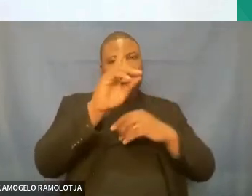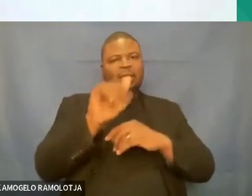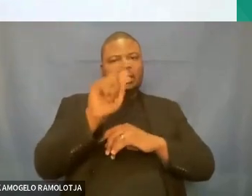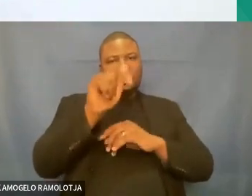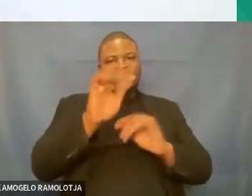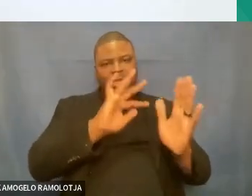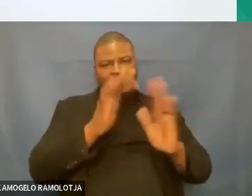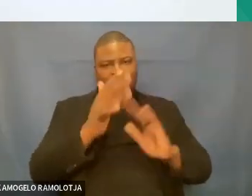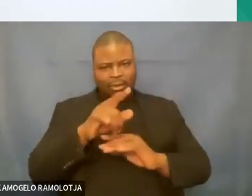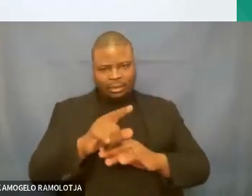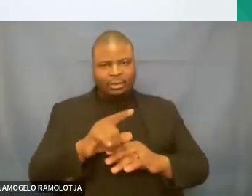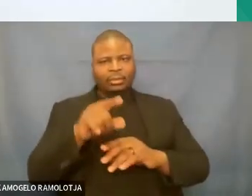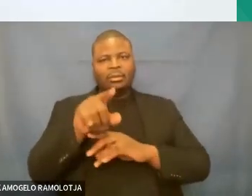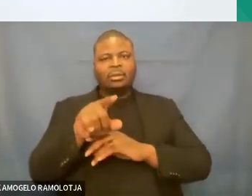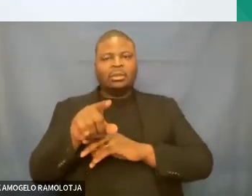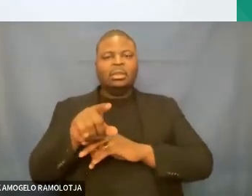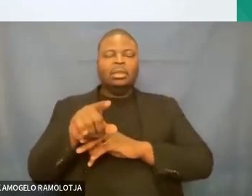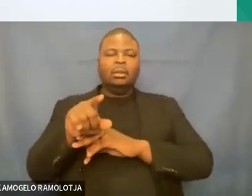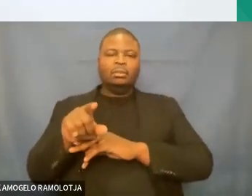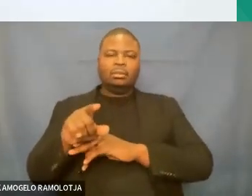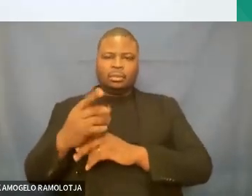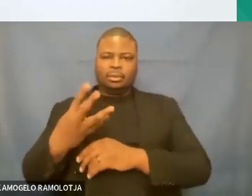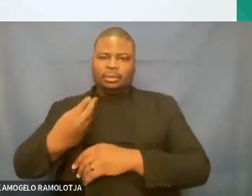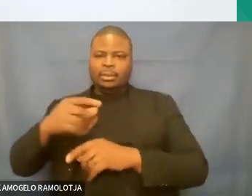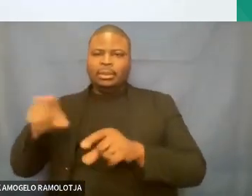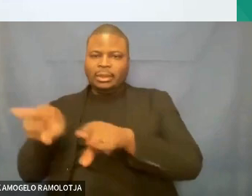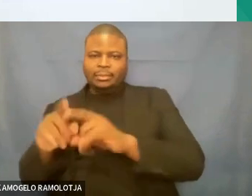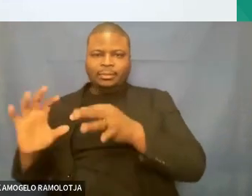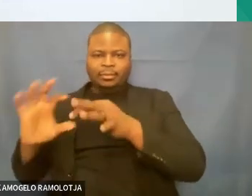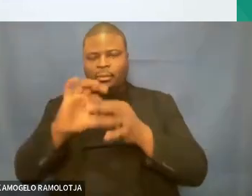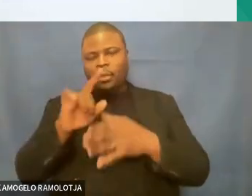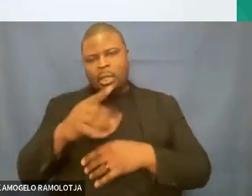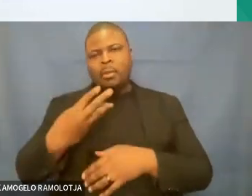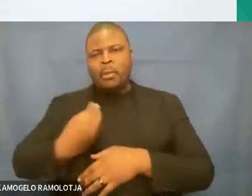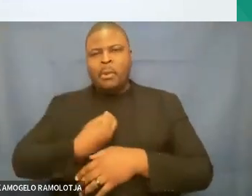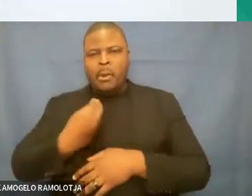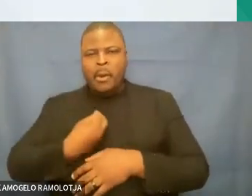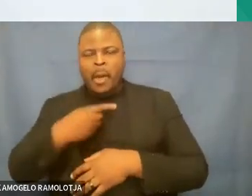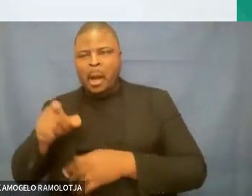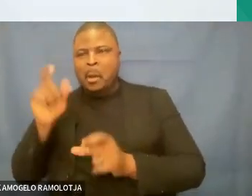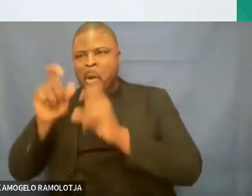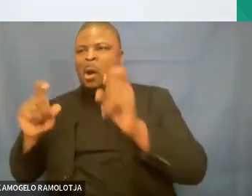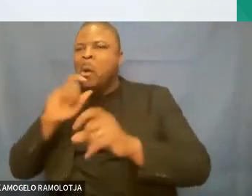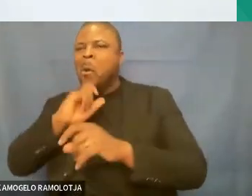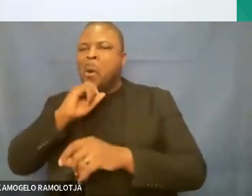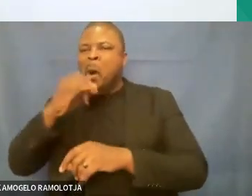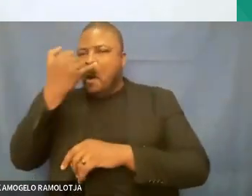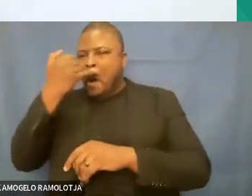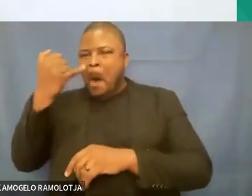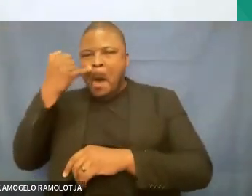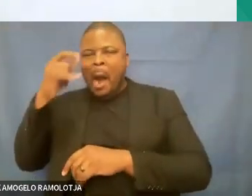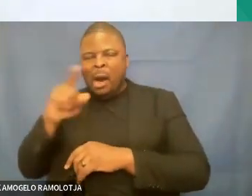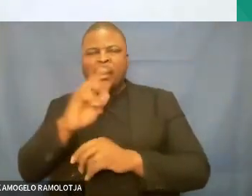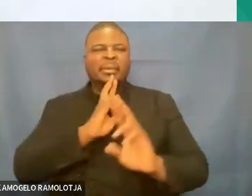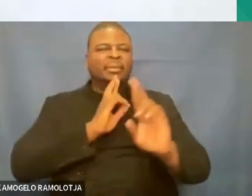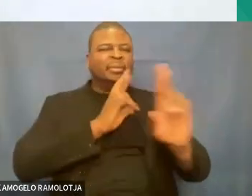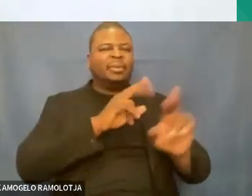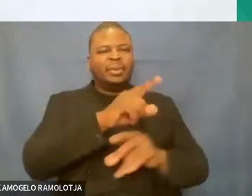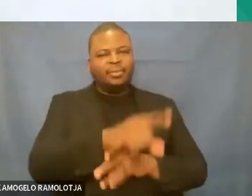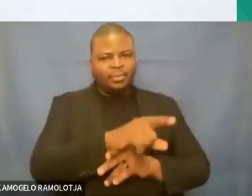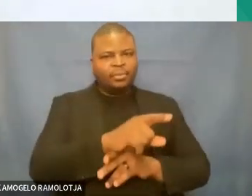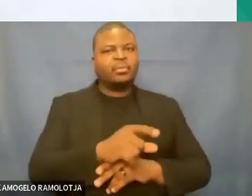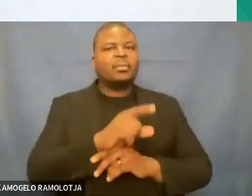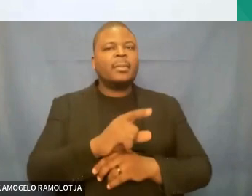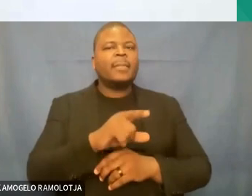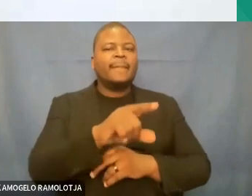showed, as well as the young key populations, or specifically the young people who use drugs. I've responded that the infographics